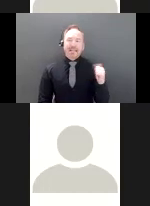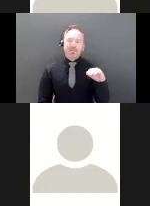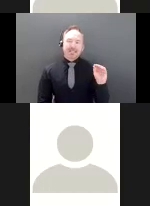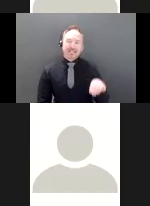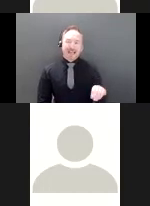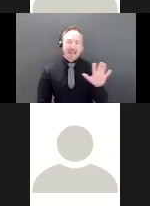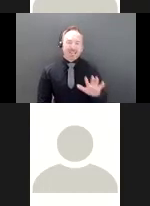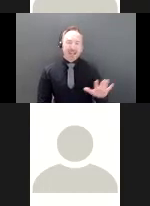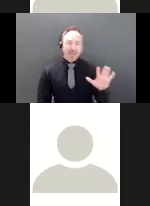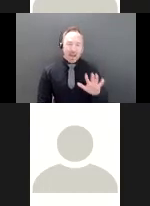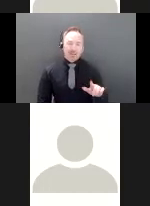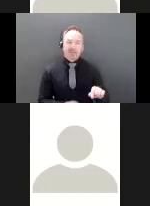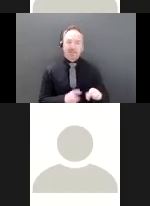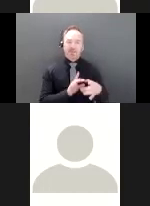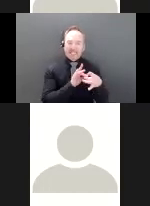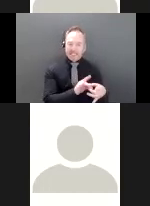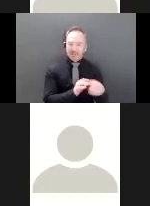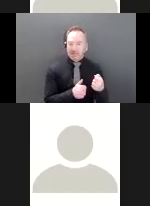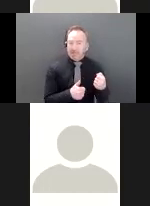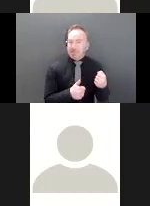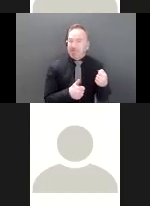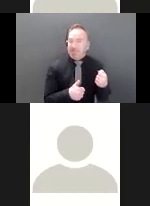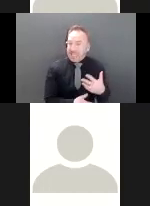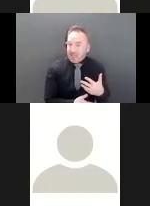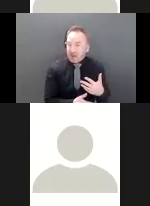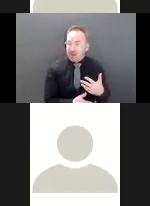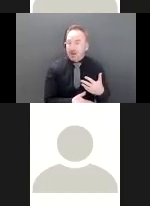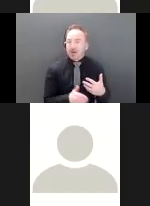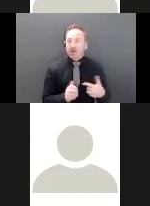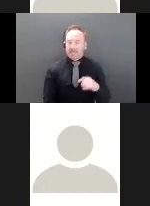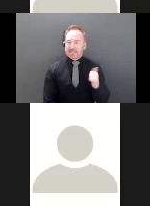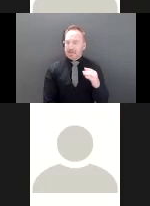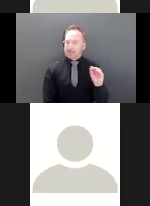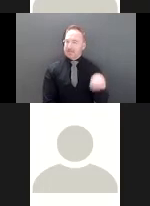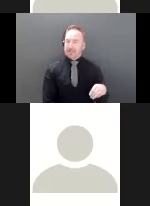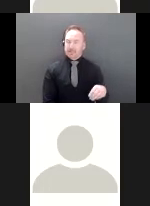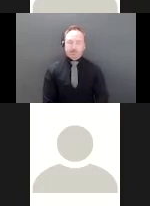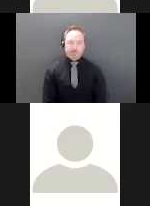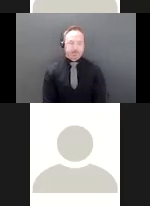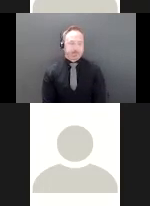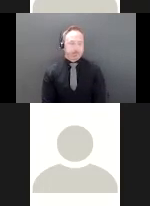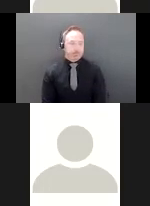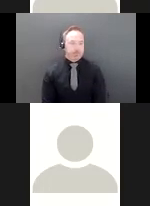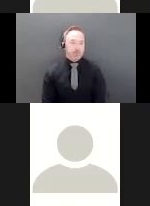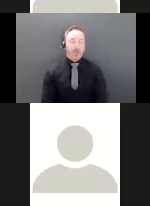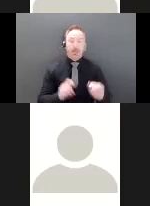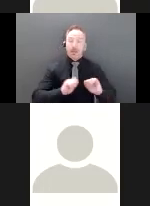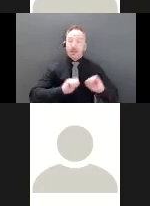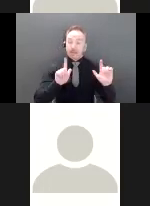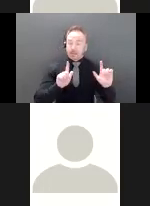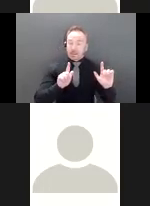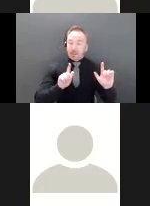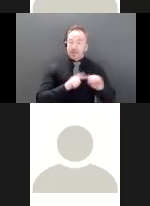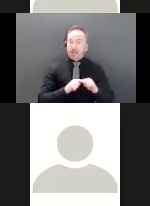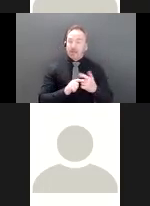older woman's level of fear might be something to be noted. So we'll go on to the next slide here. When we